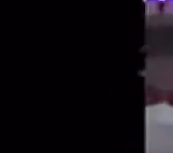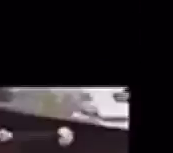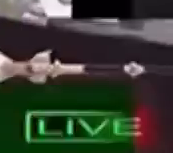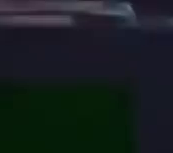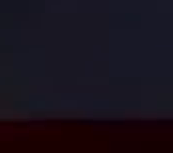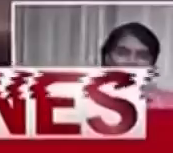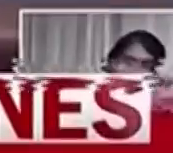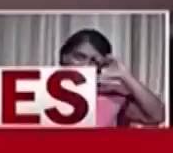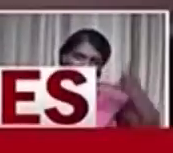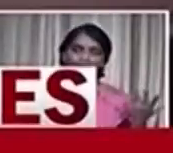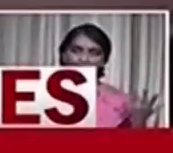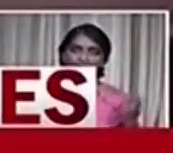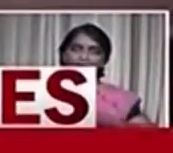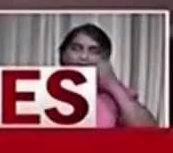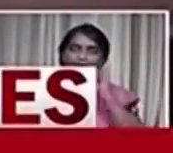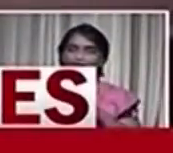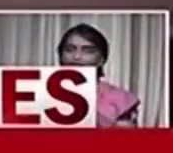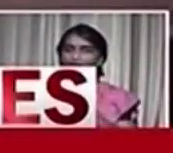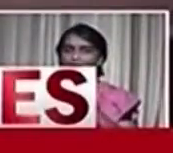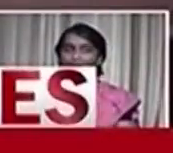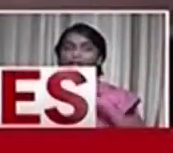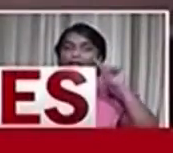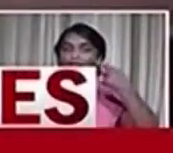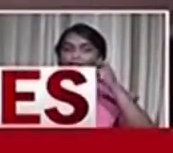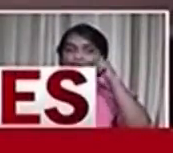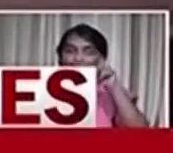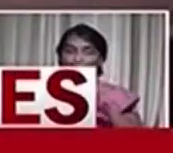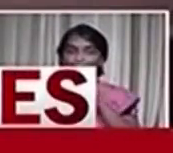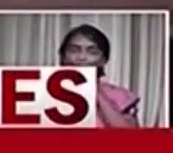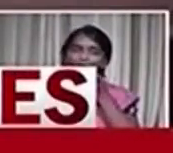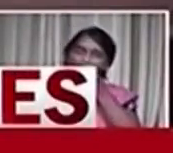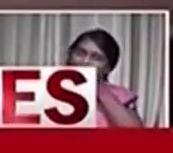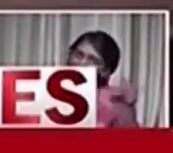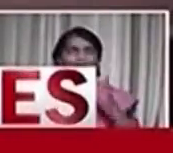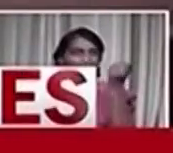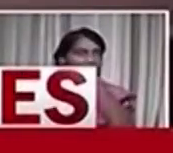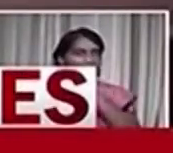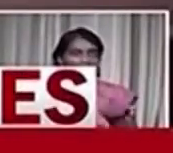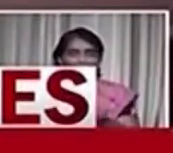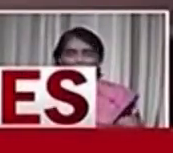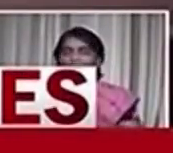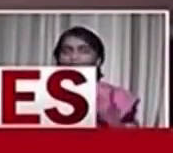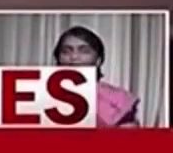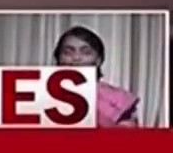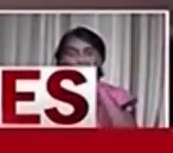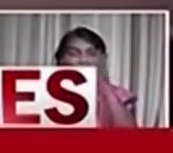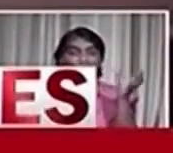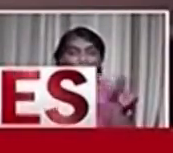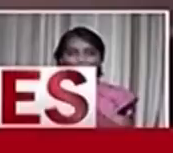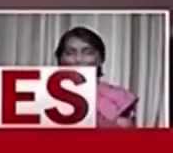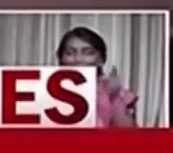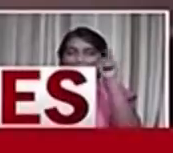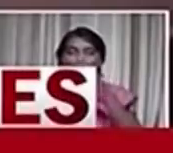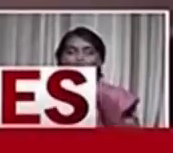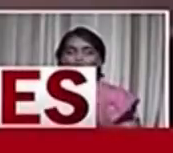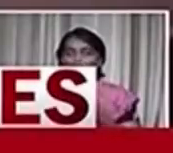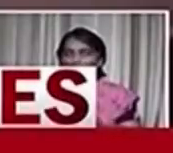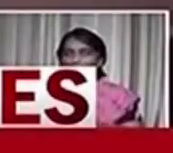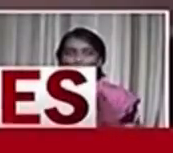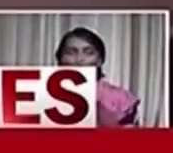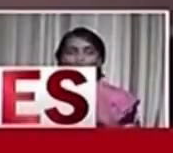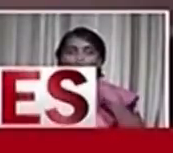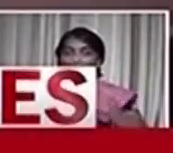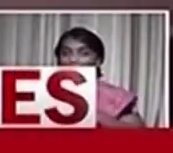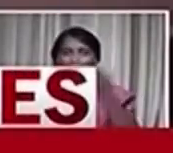more. Parliament failed to address the woes of the people. Parliamentarian Harin criticizes the ruling party and